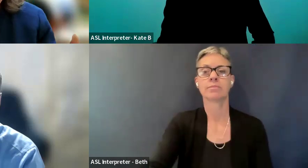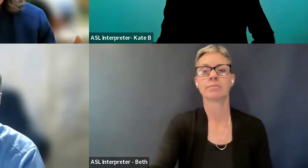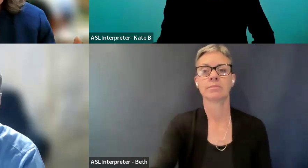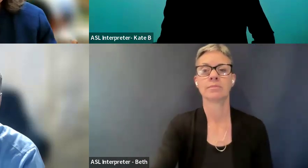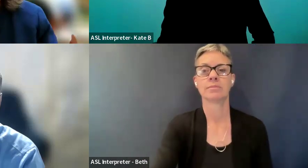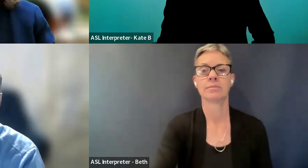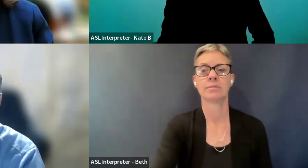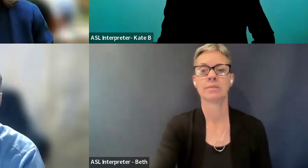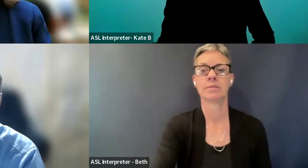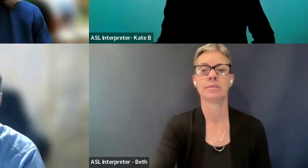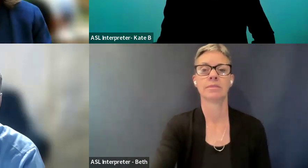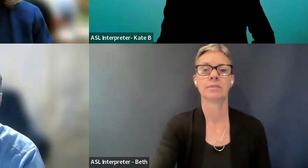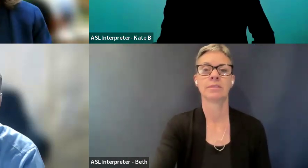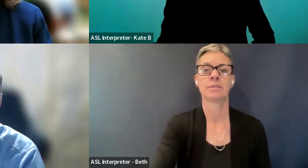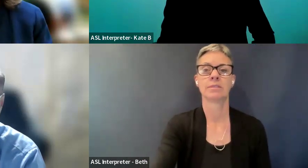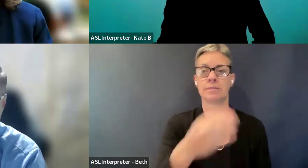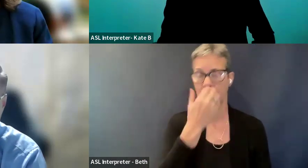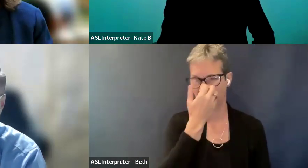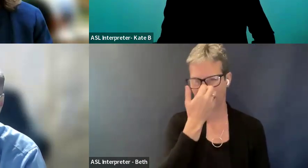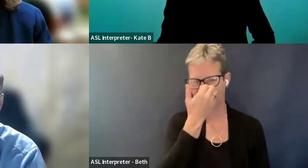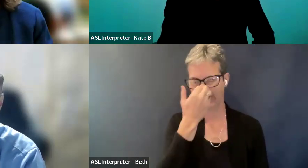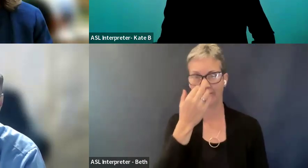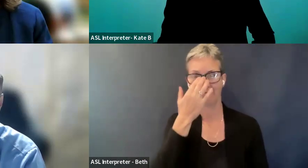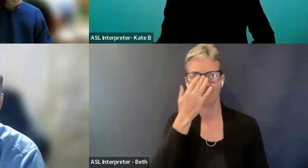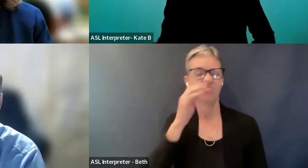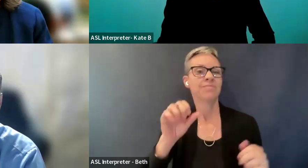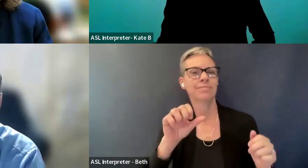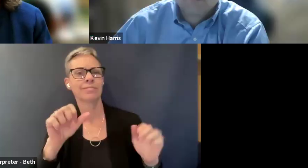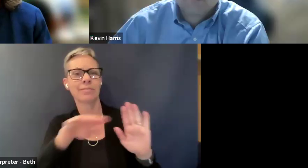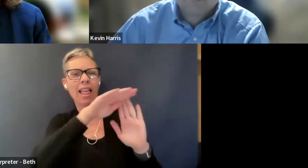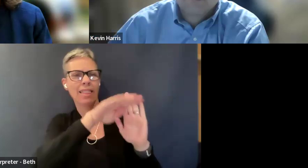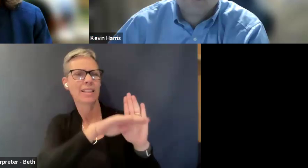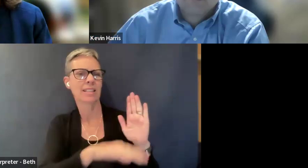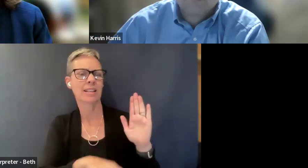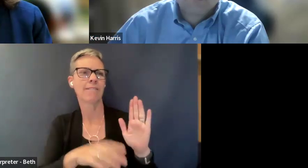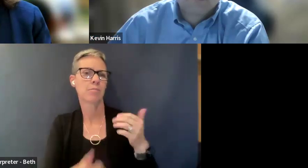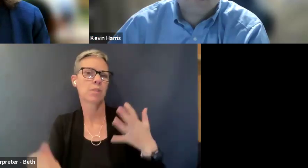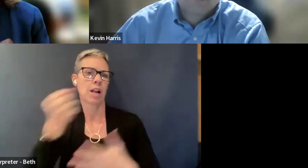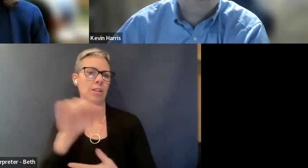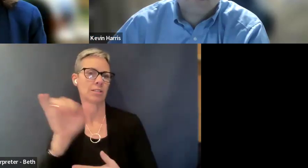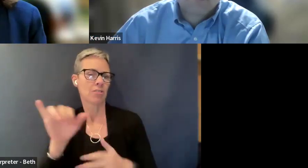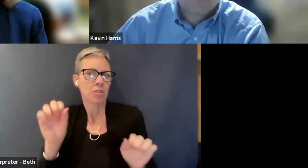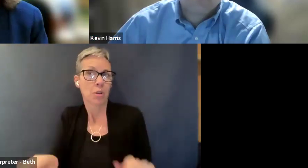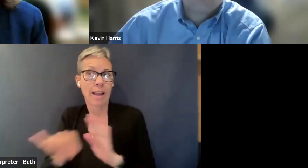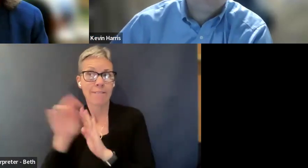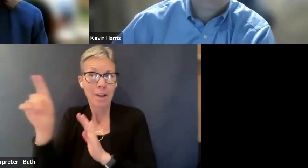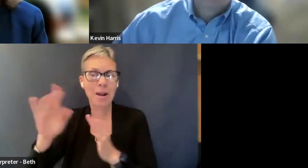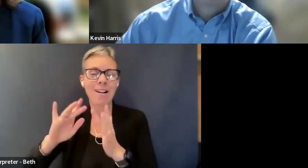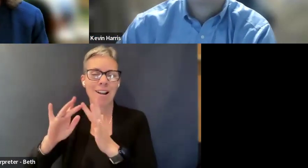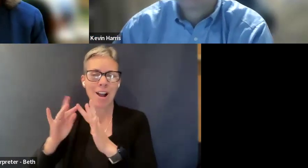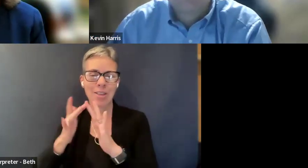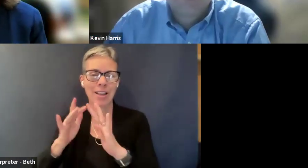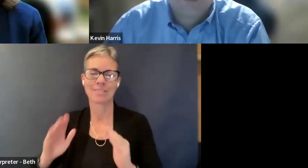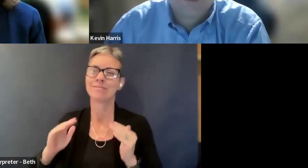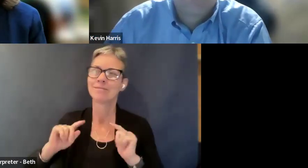another way that we have listed our issues too, and this is listed in our priorities, which you can find online. So Kevin, take it away so